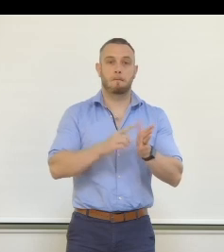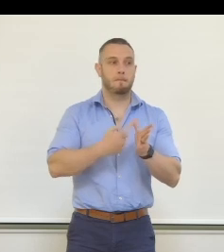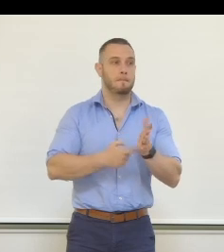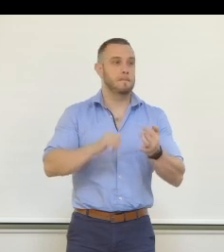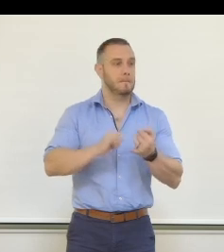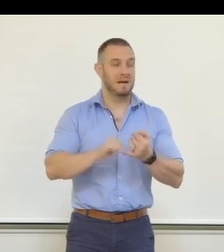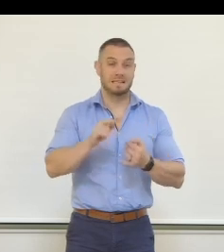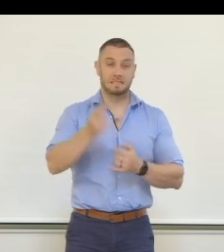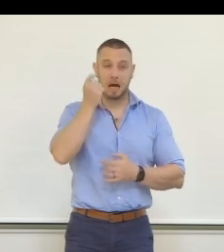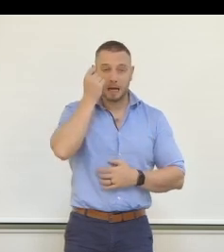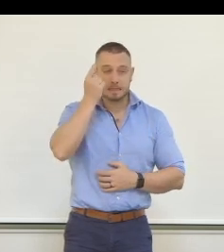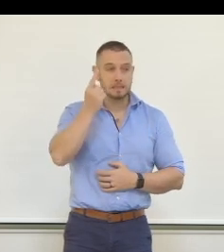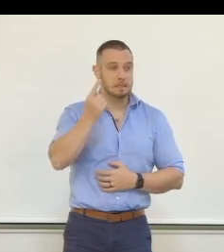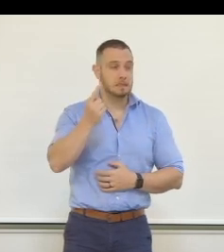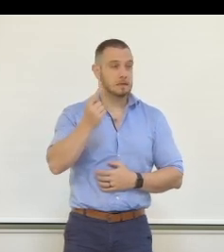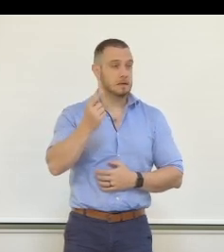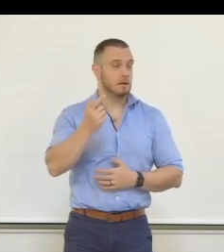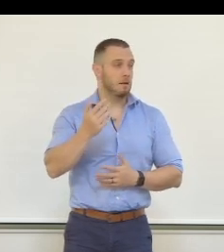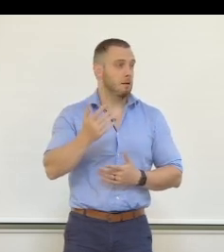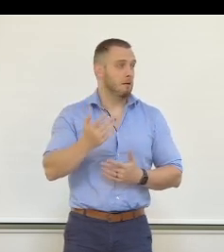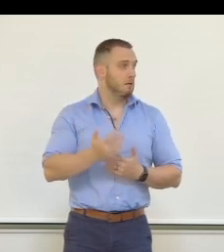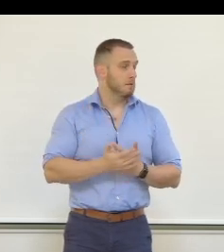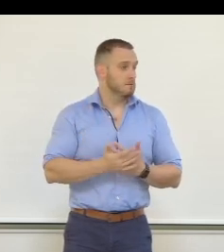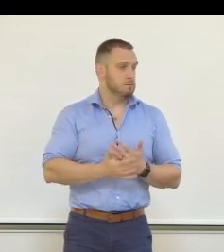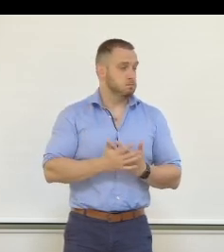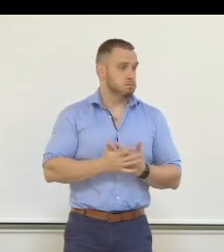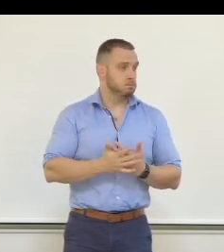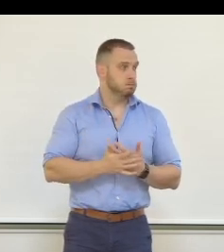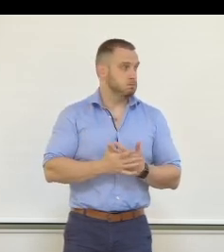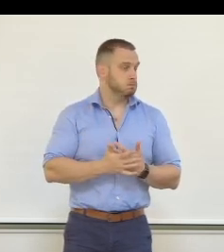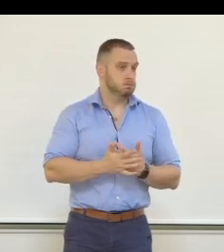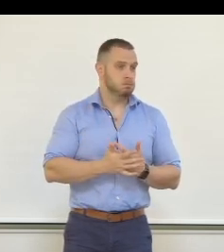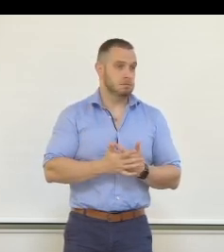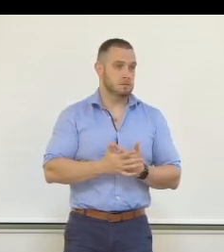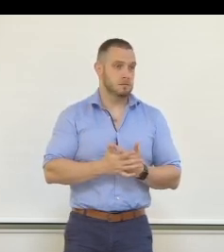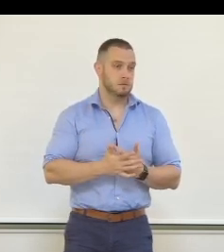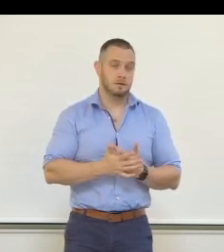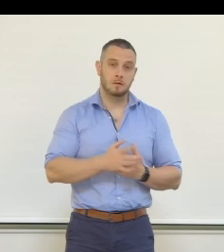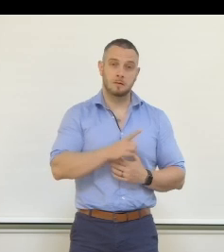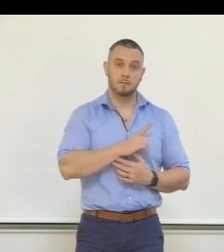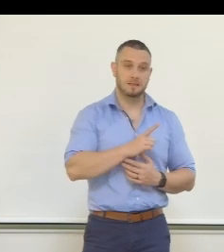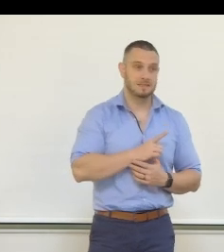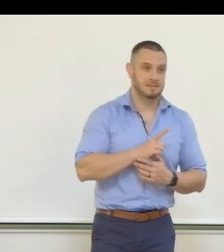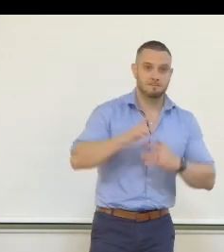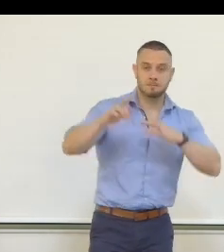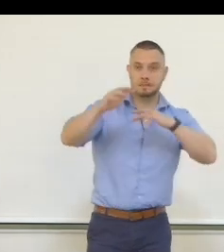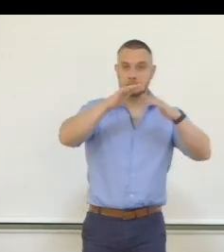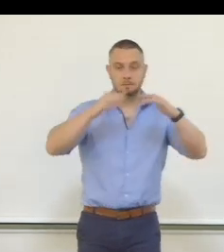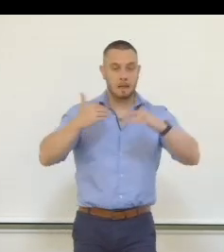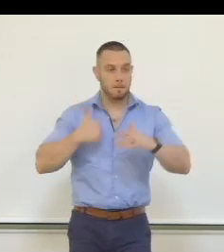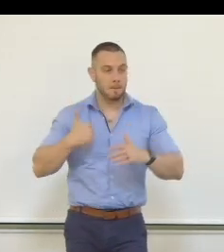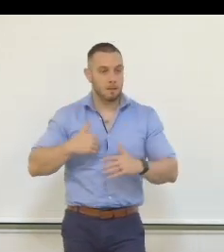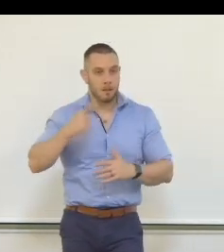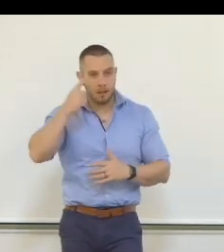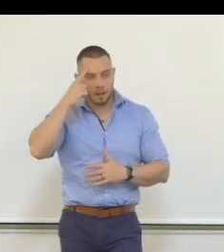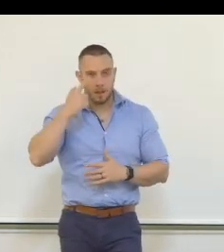is an idea that was born because the space people in Bremen were thinking,